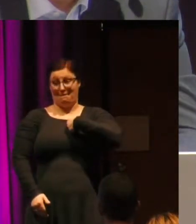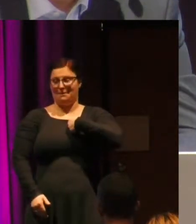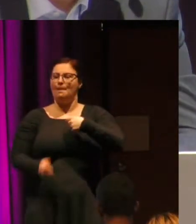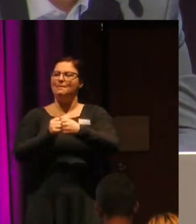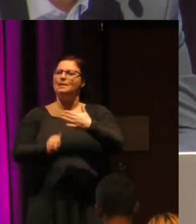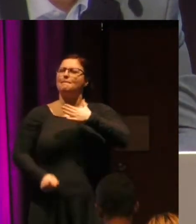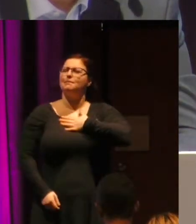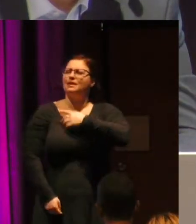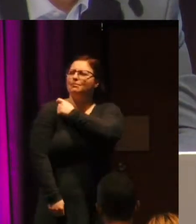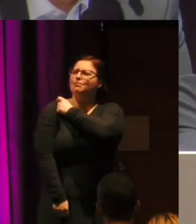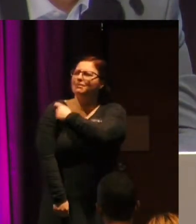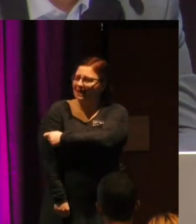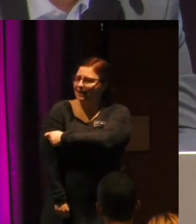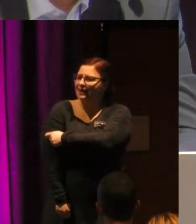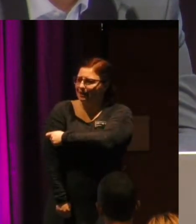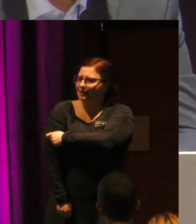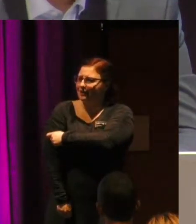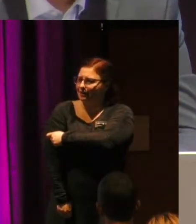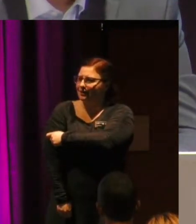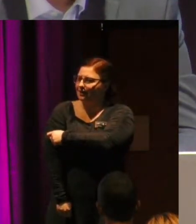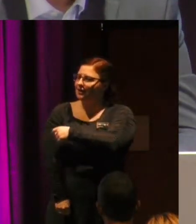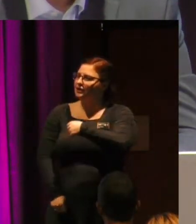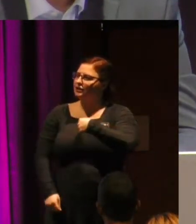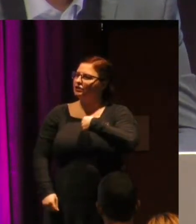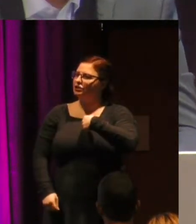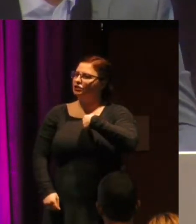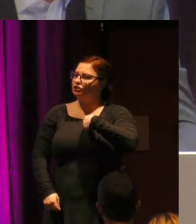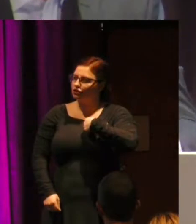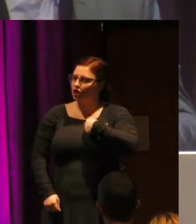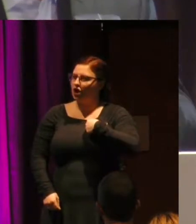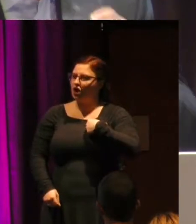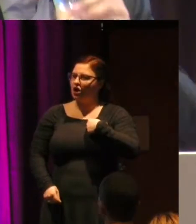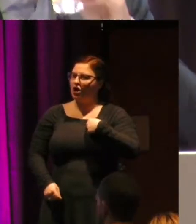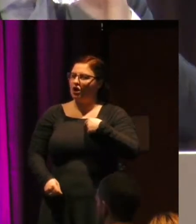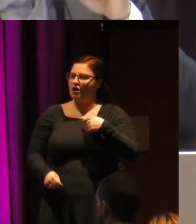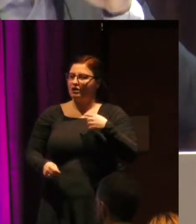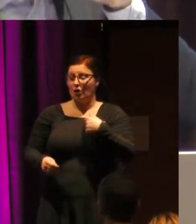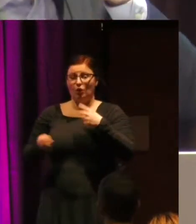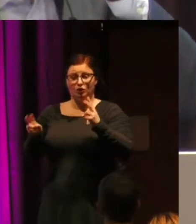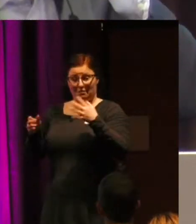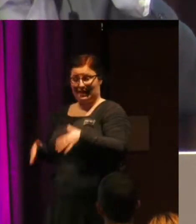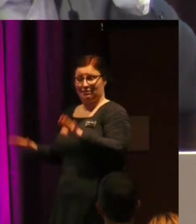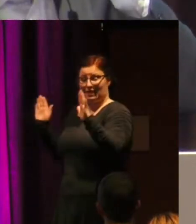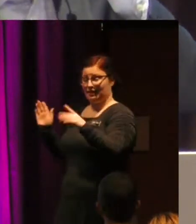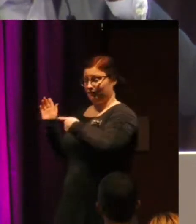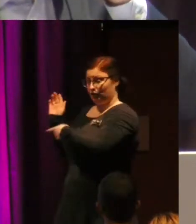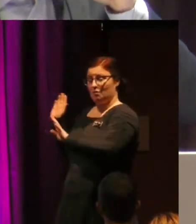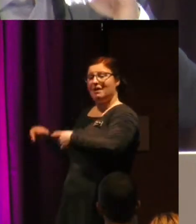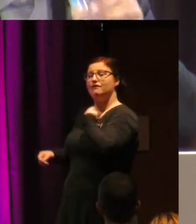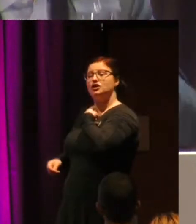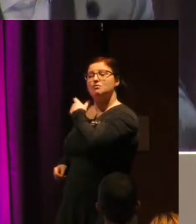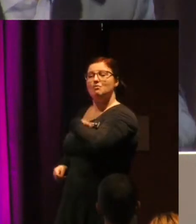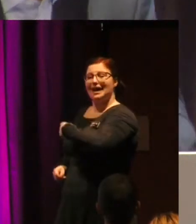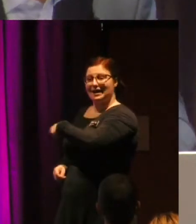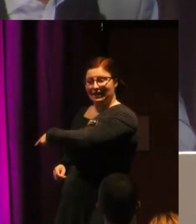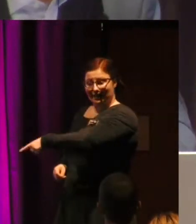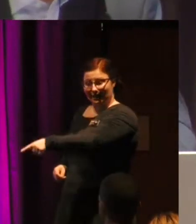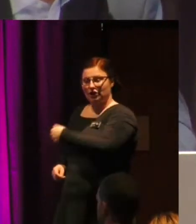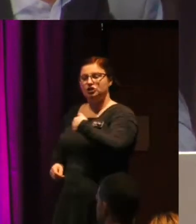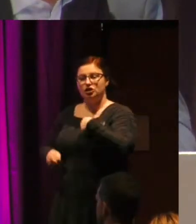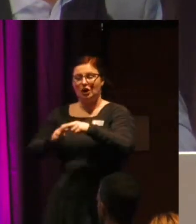my duty and to respect for my voters. I felt